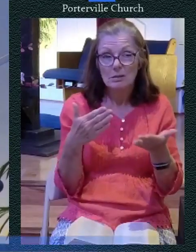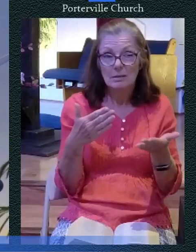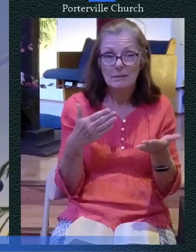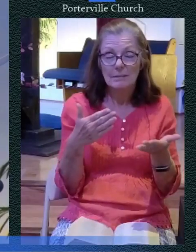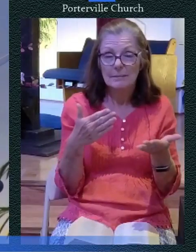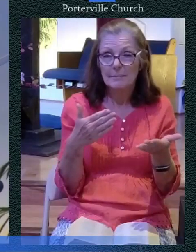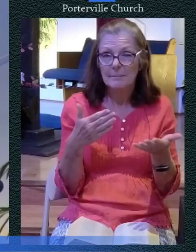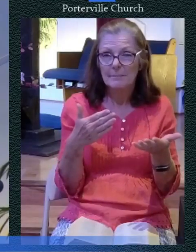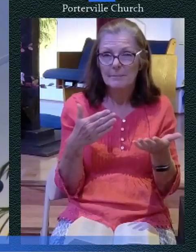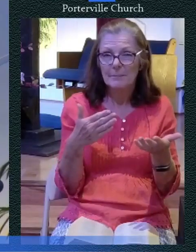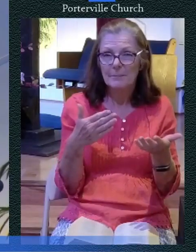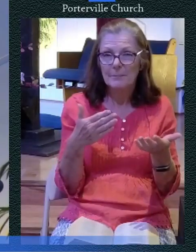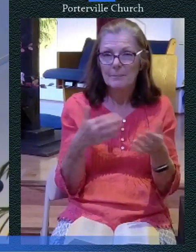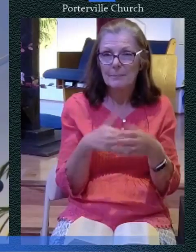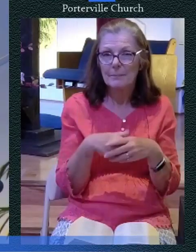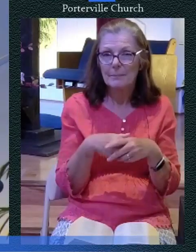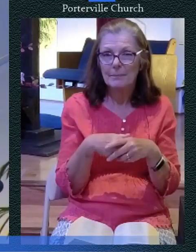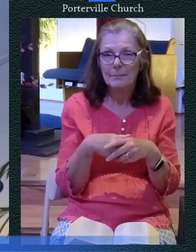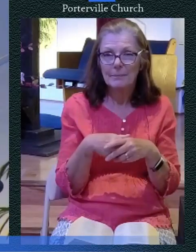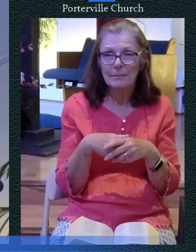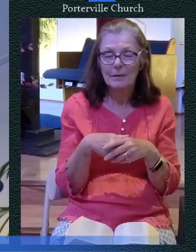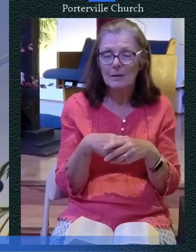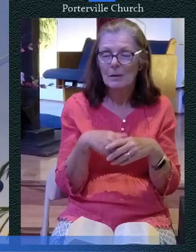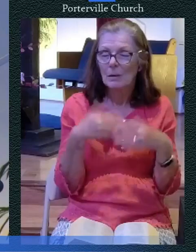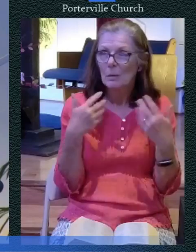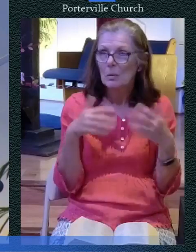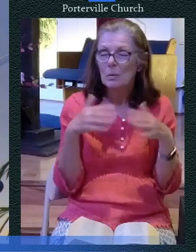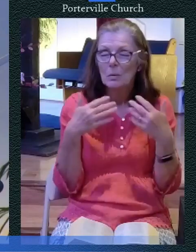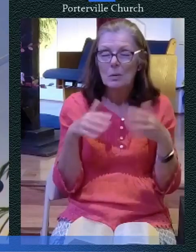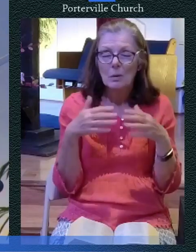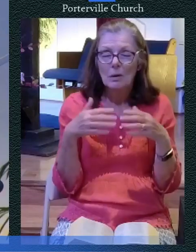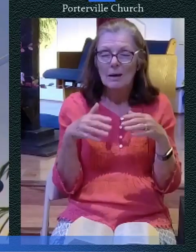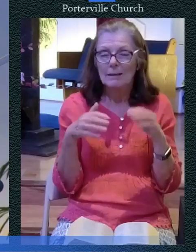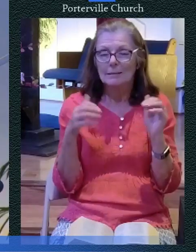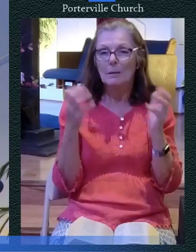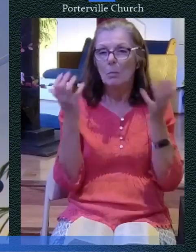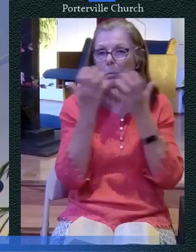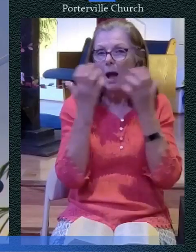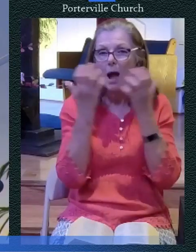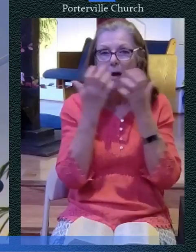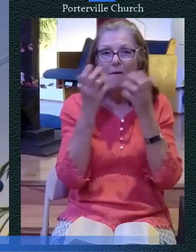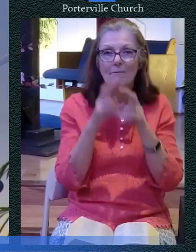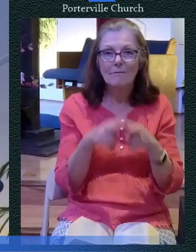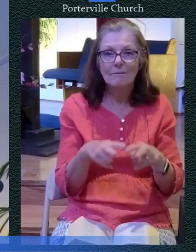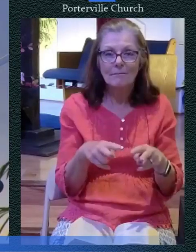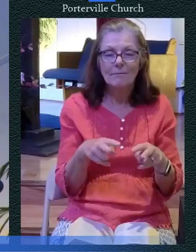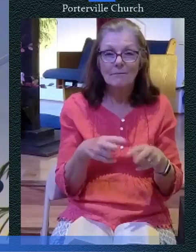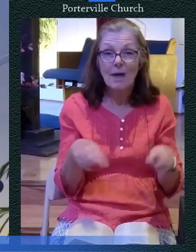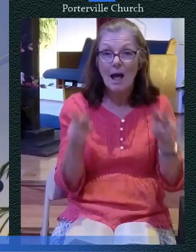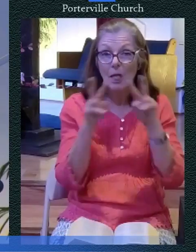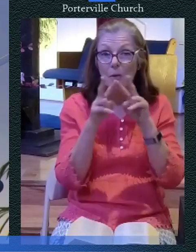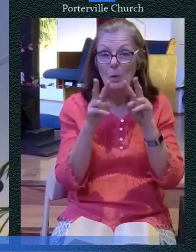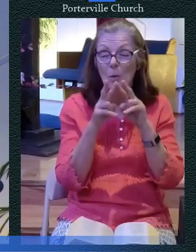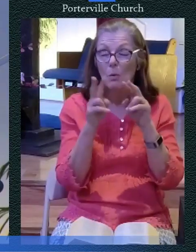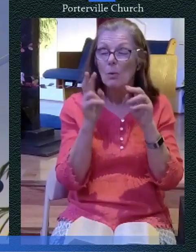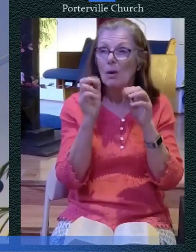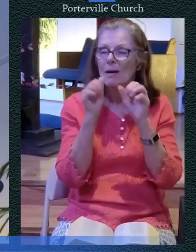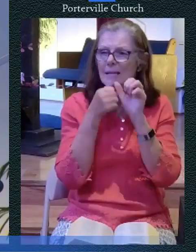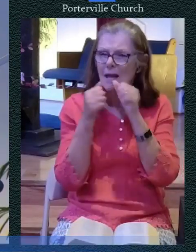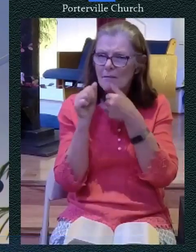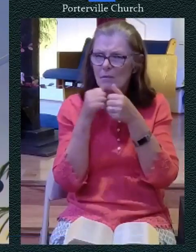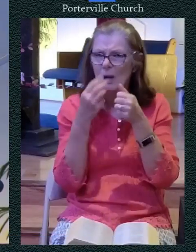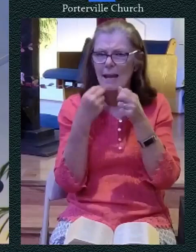really the tremendous value of suffering and difficulty in our